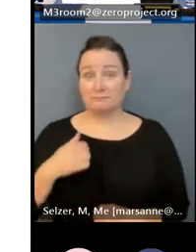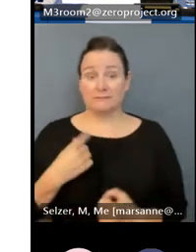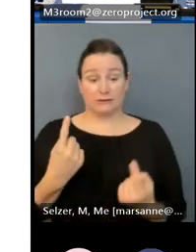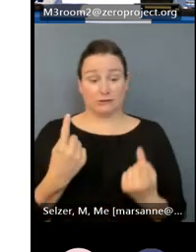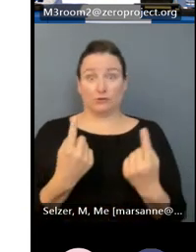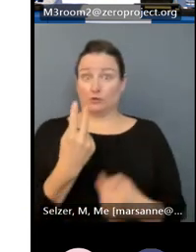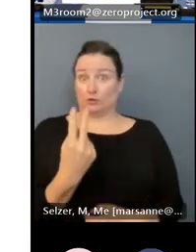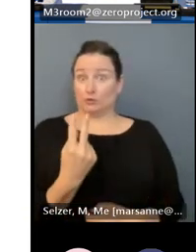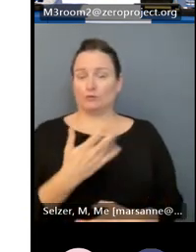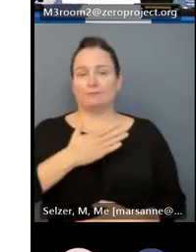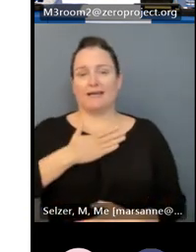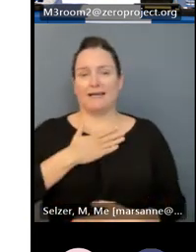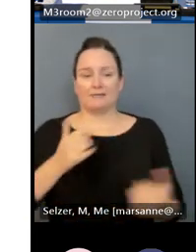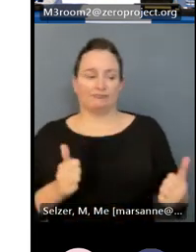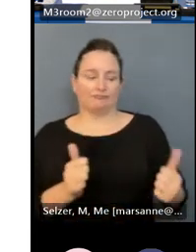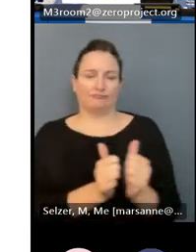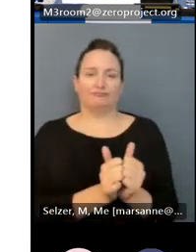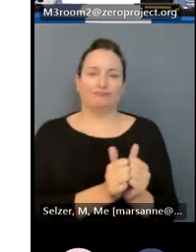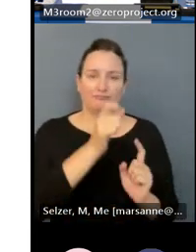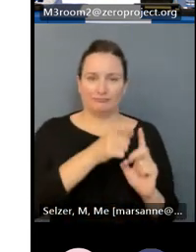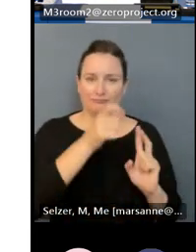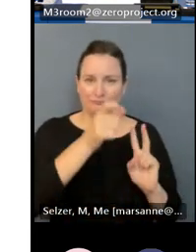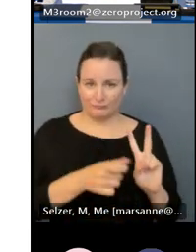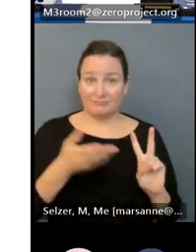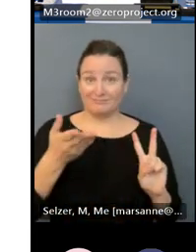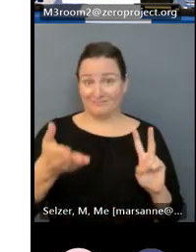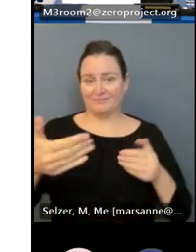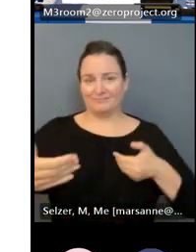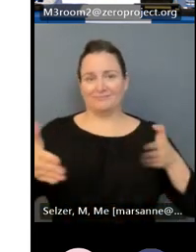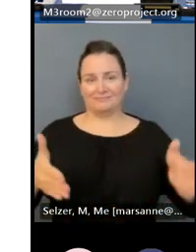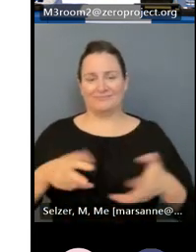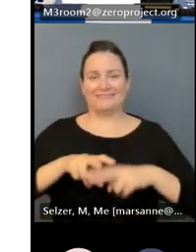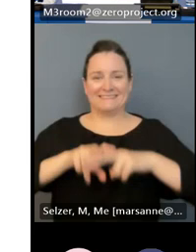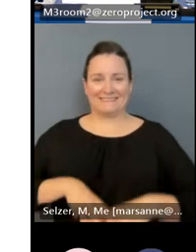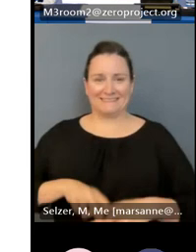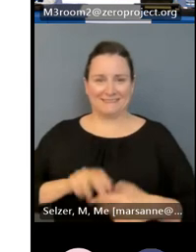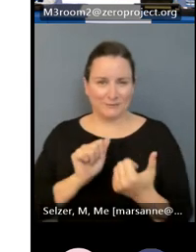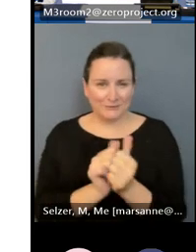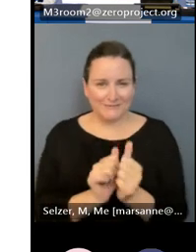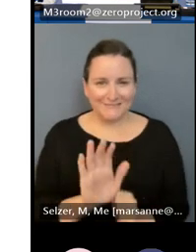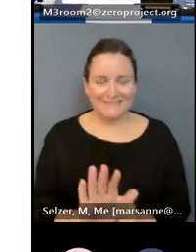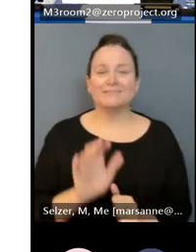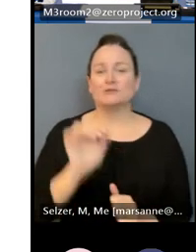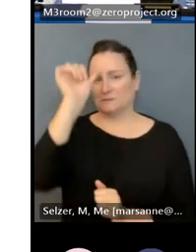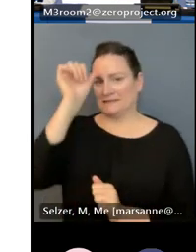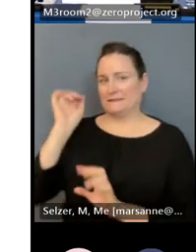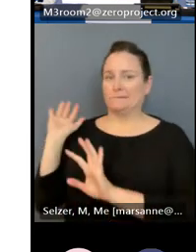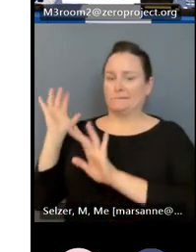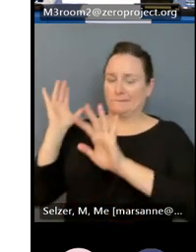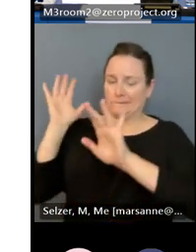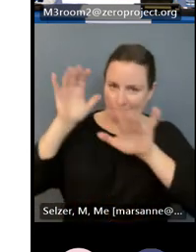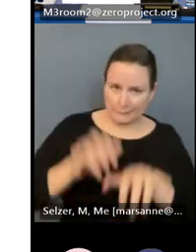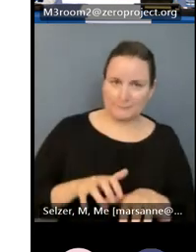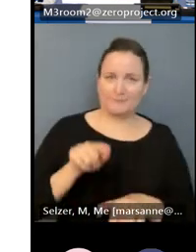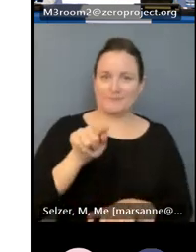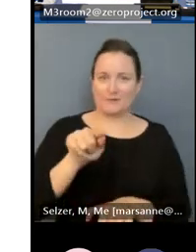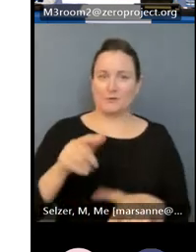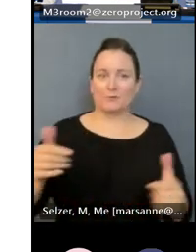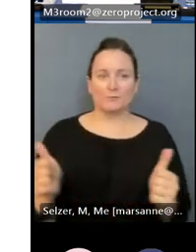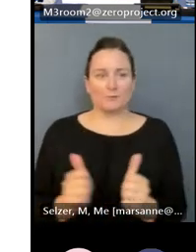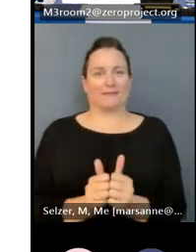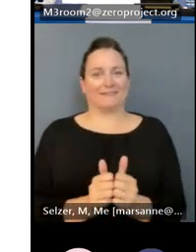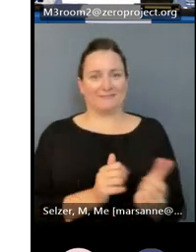G, and Suma Ramanna in the audience as well. So they've come all the way from India to join you all, and